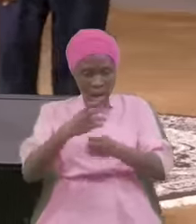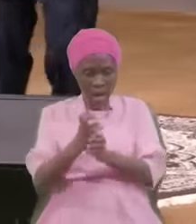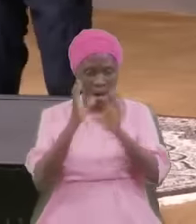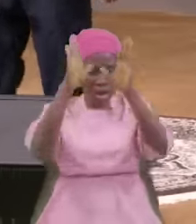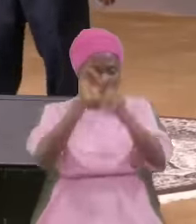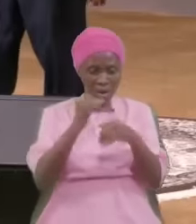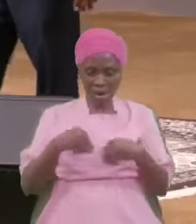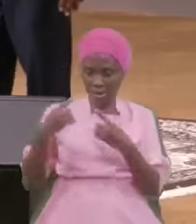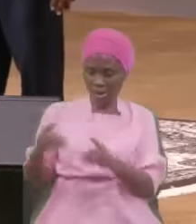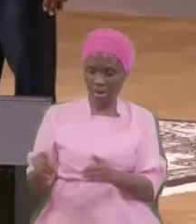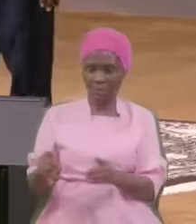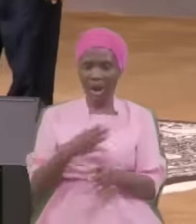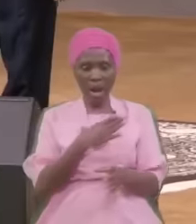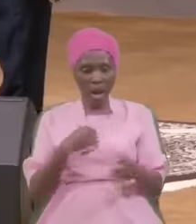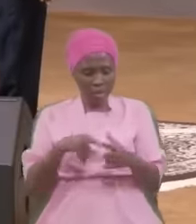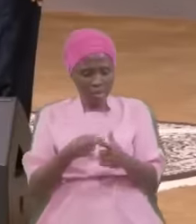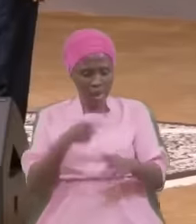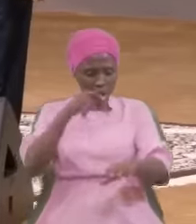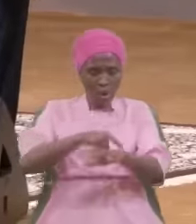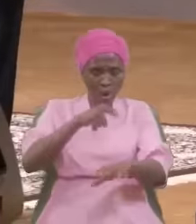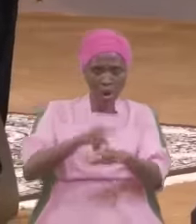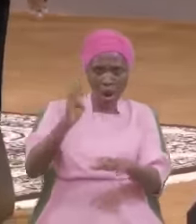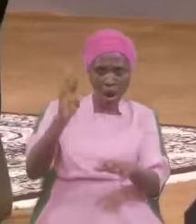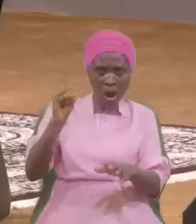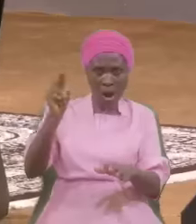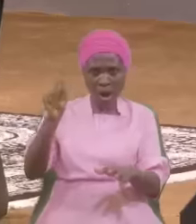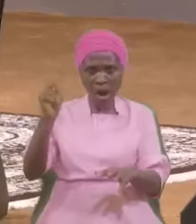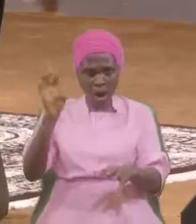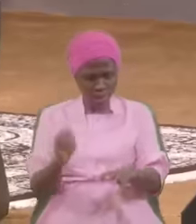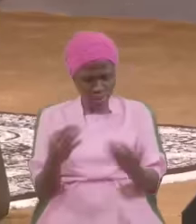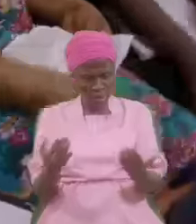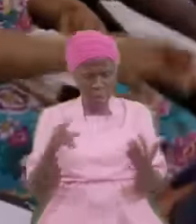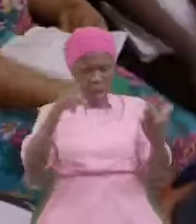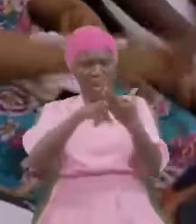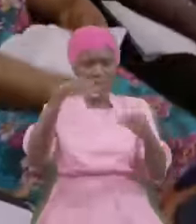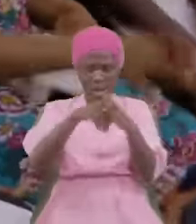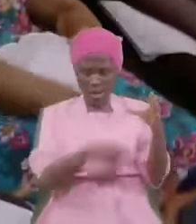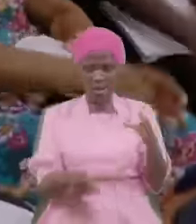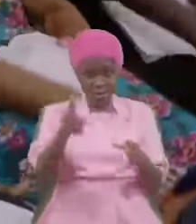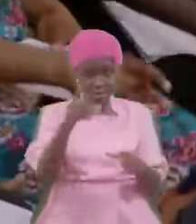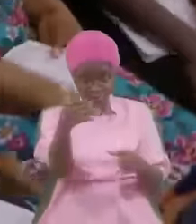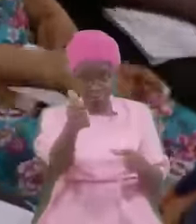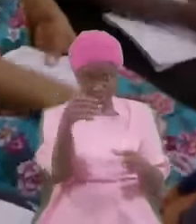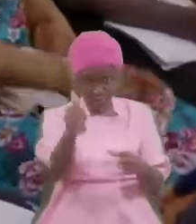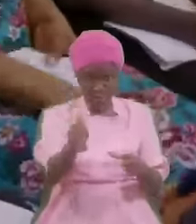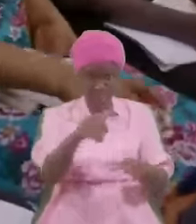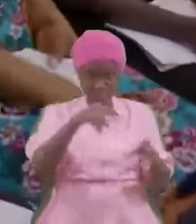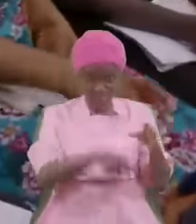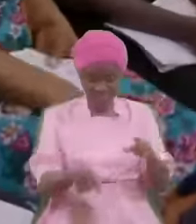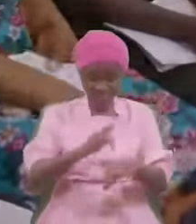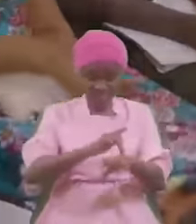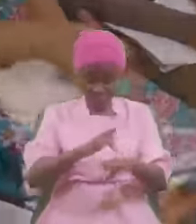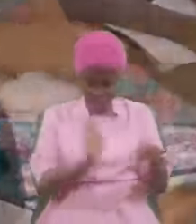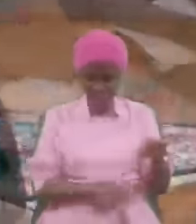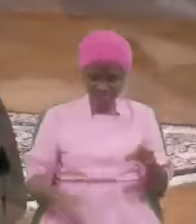place. And there's bone in that leg. Tap your leg. Tap your leg. Tap your leg. bone in that leg, and the